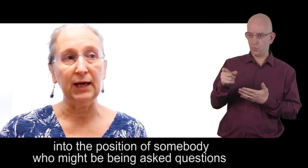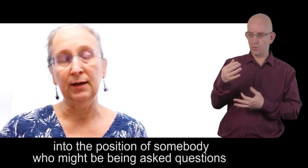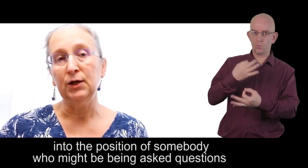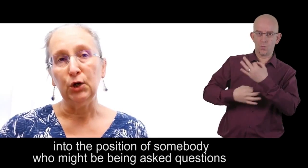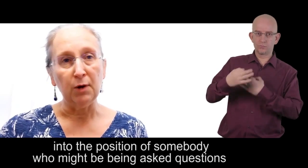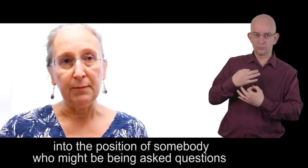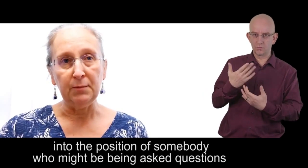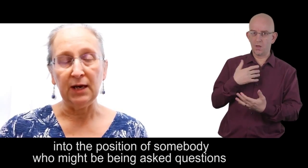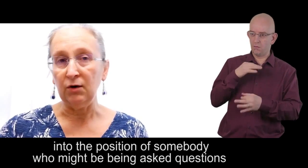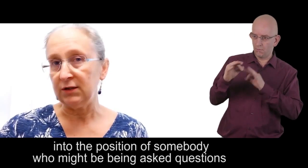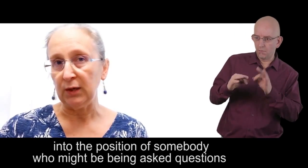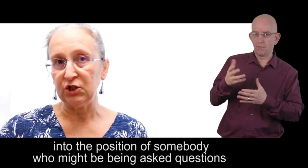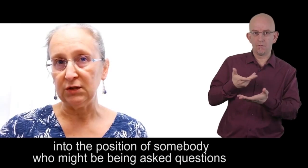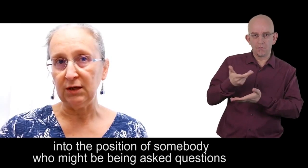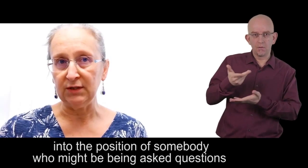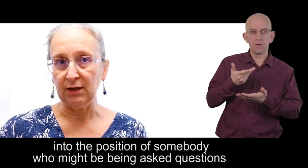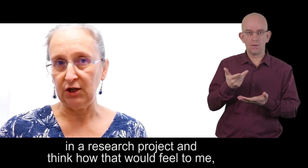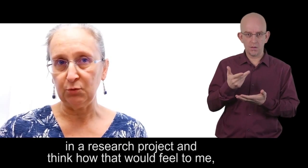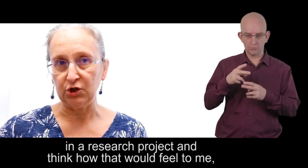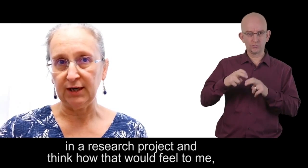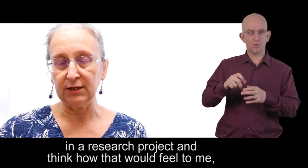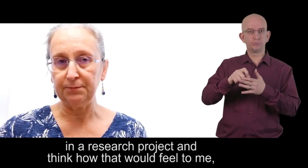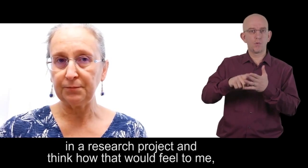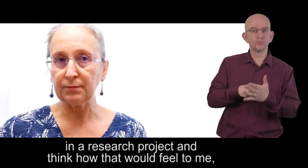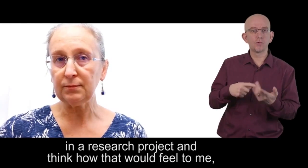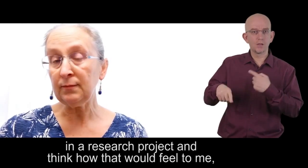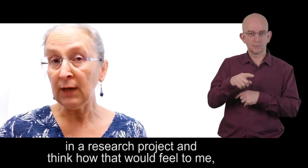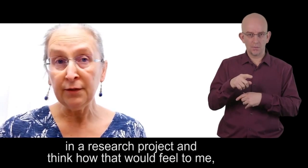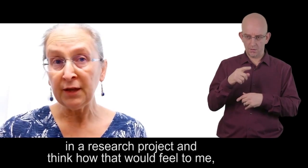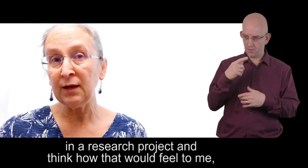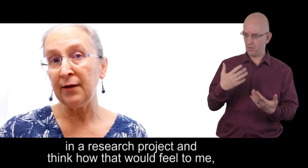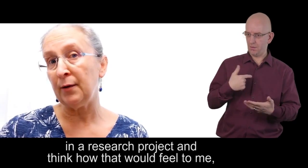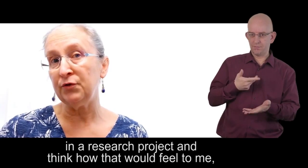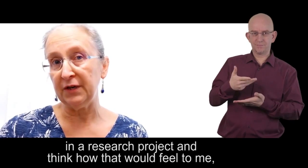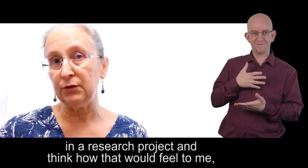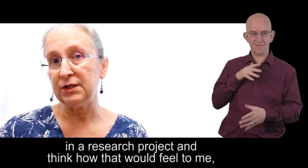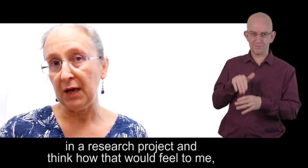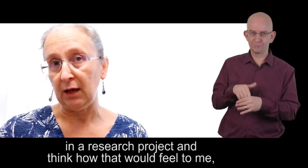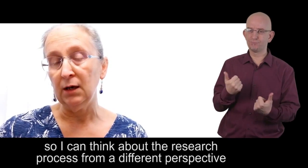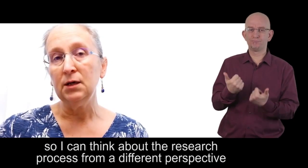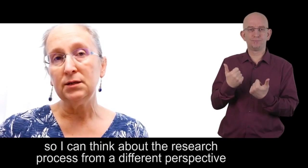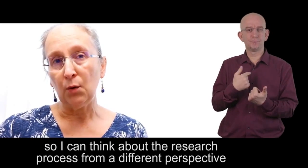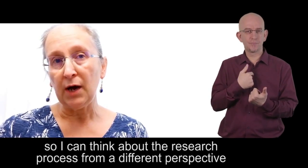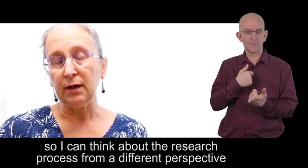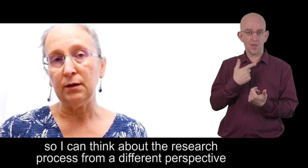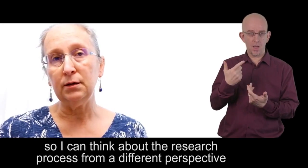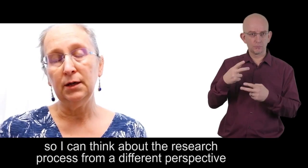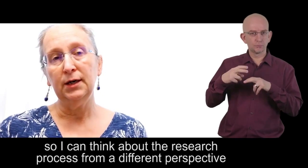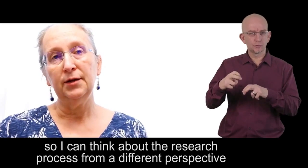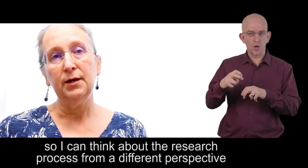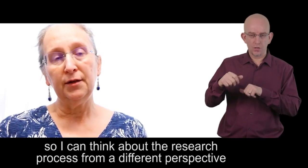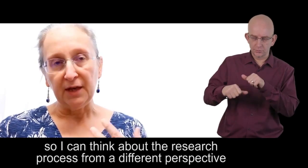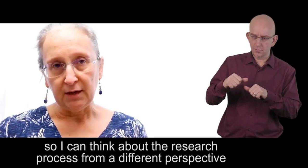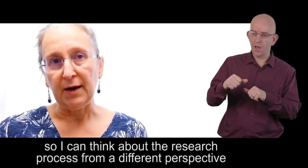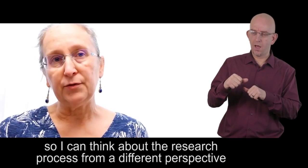of somebody who might be being asked questions in a research project and think how that would feel to me so I can